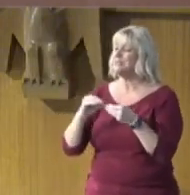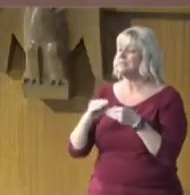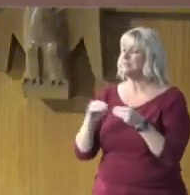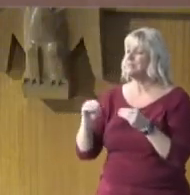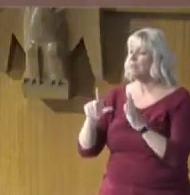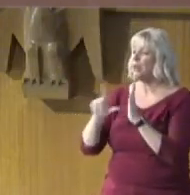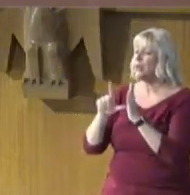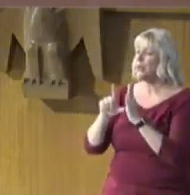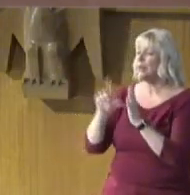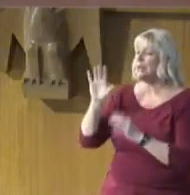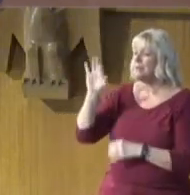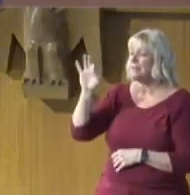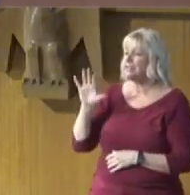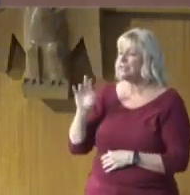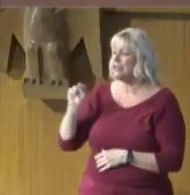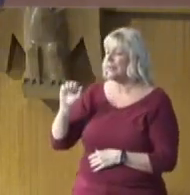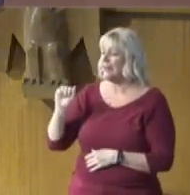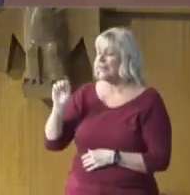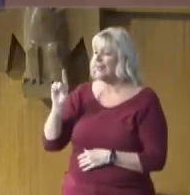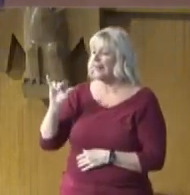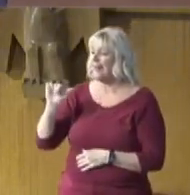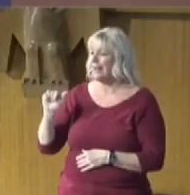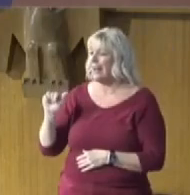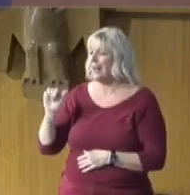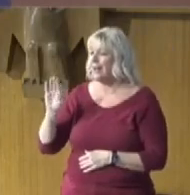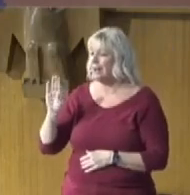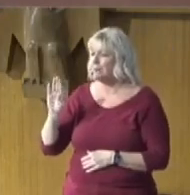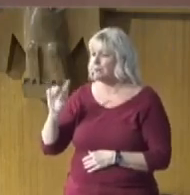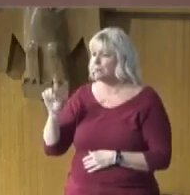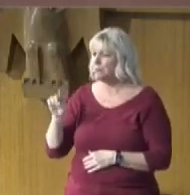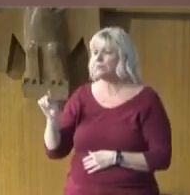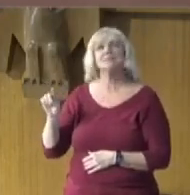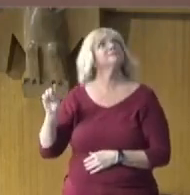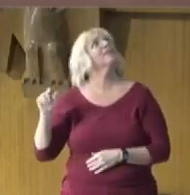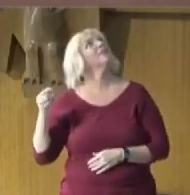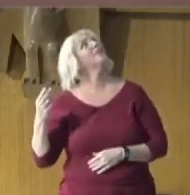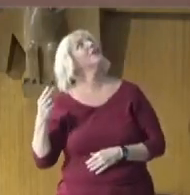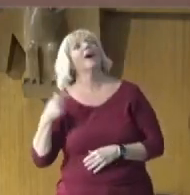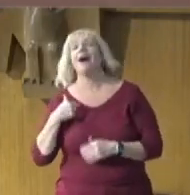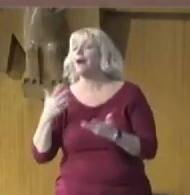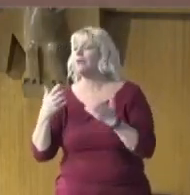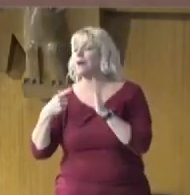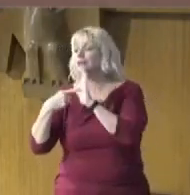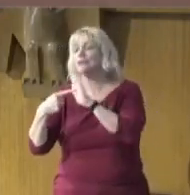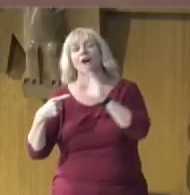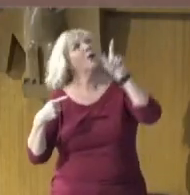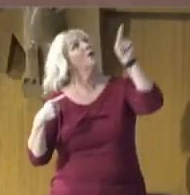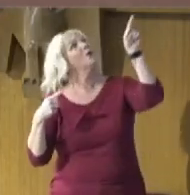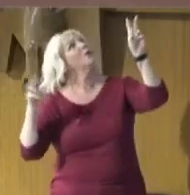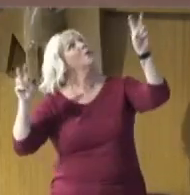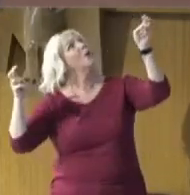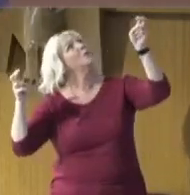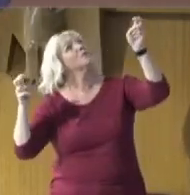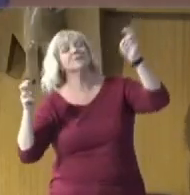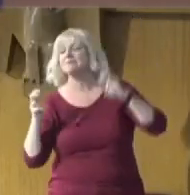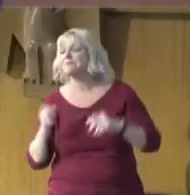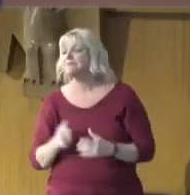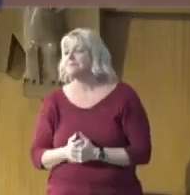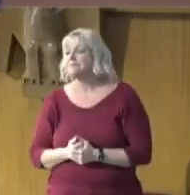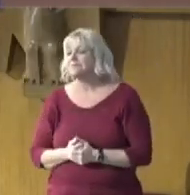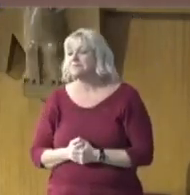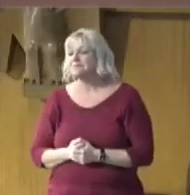Nadia Bolz-Weber, who in her book wrote a paragraph that I want to share with you this morning because it embodies what I think pastors should be doing in times like